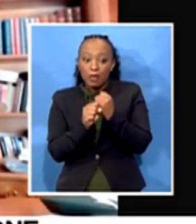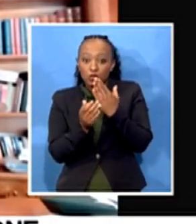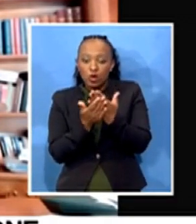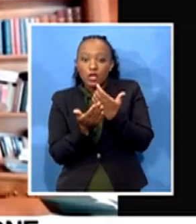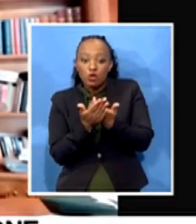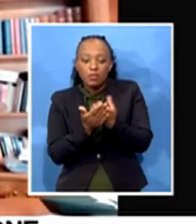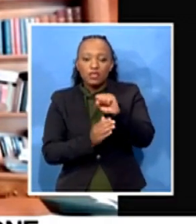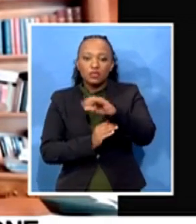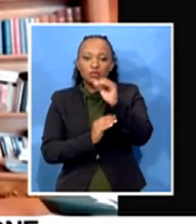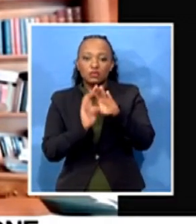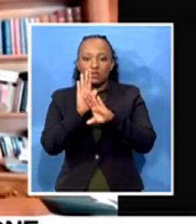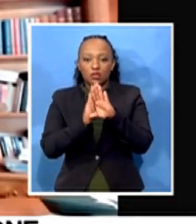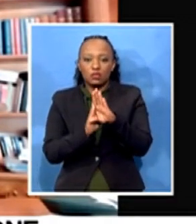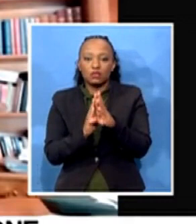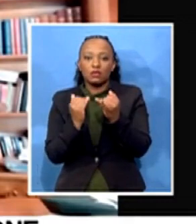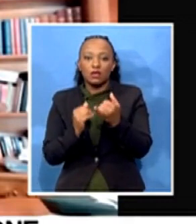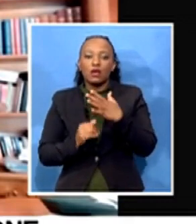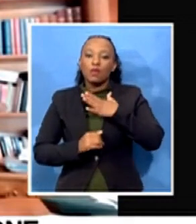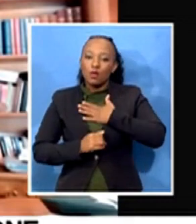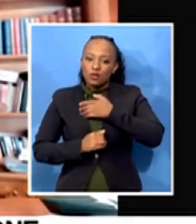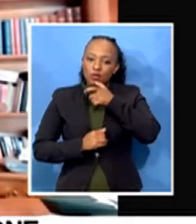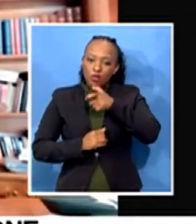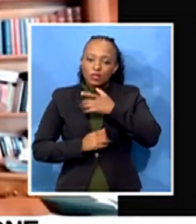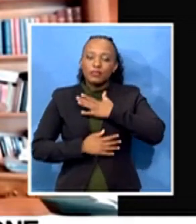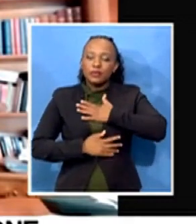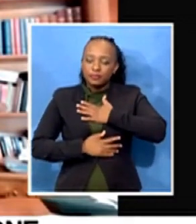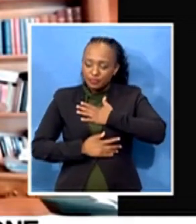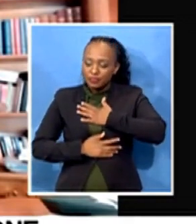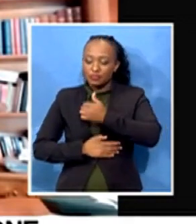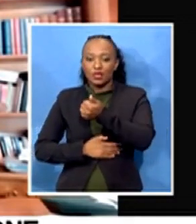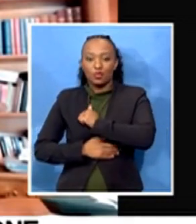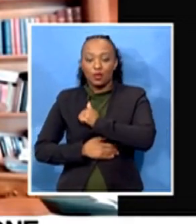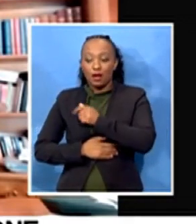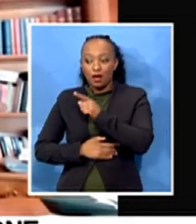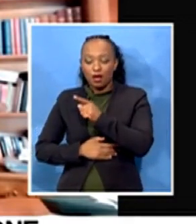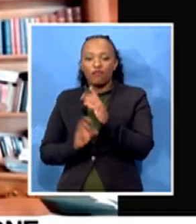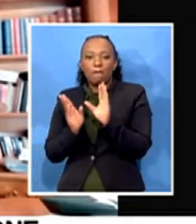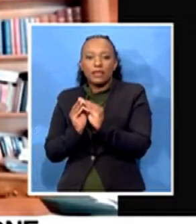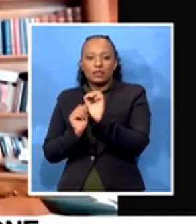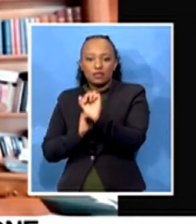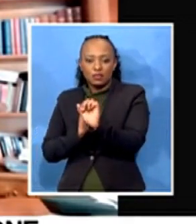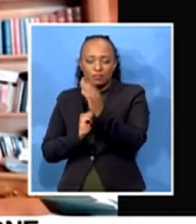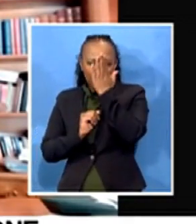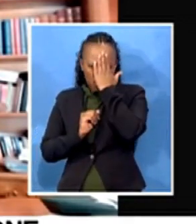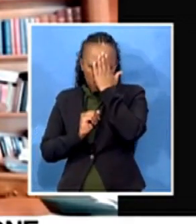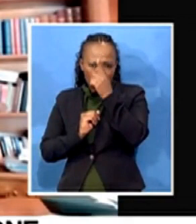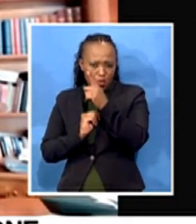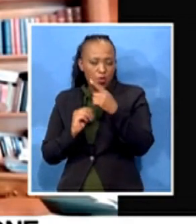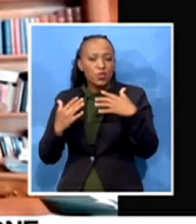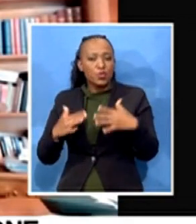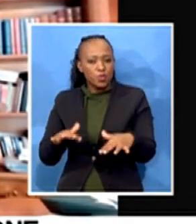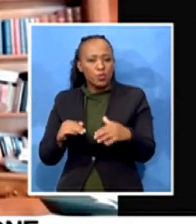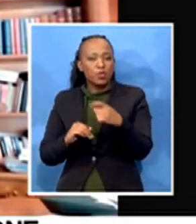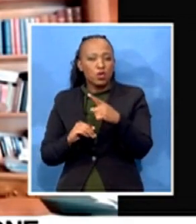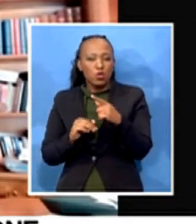you well in your Lekgotla. I know it's going to be robust,